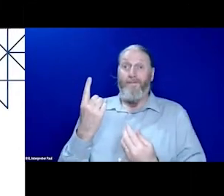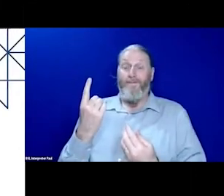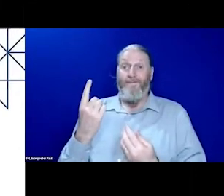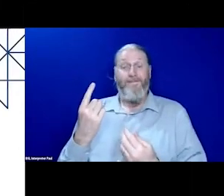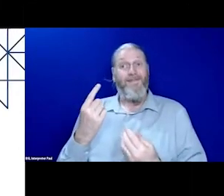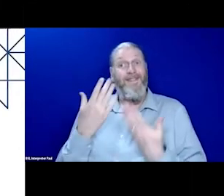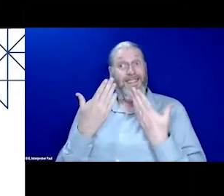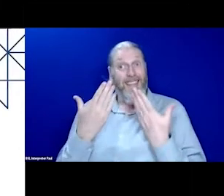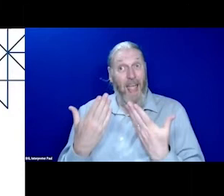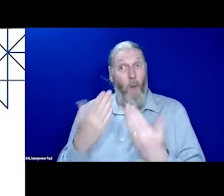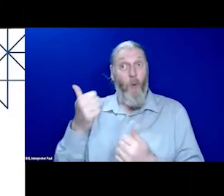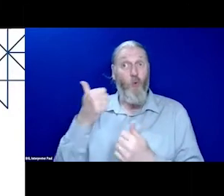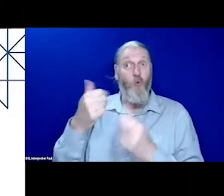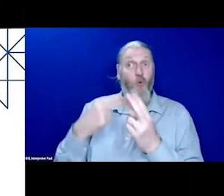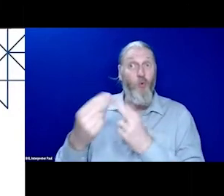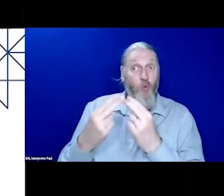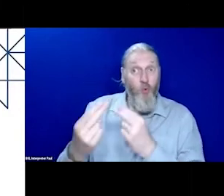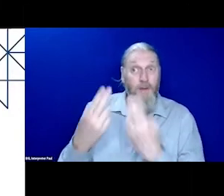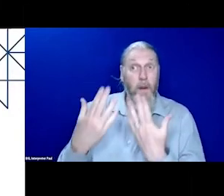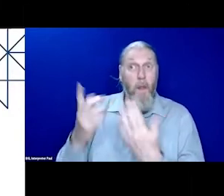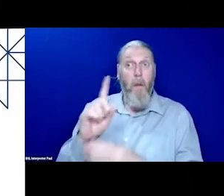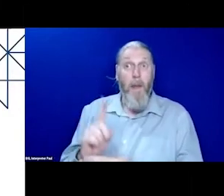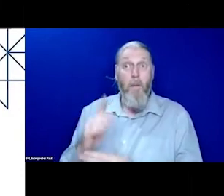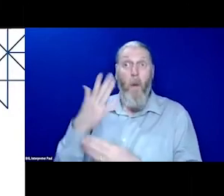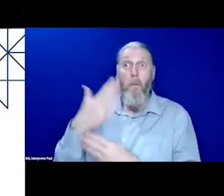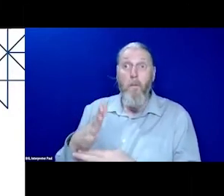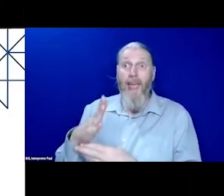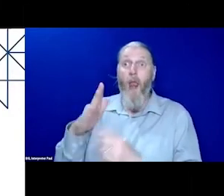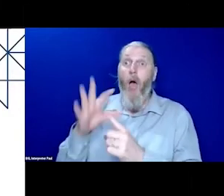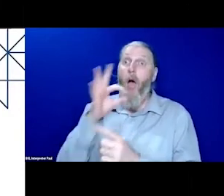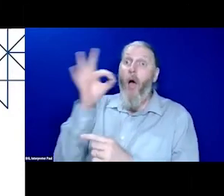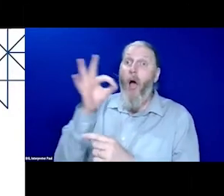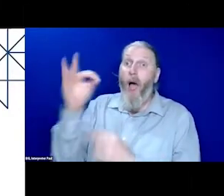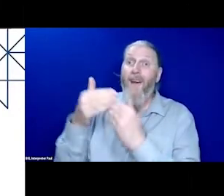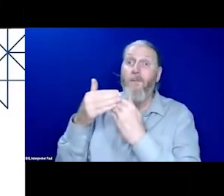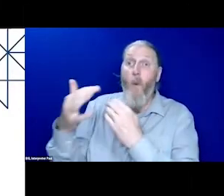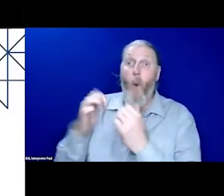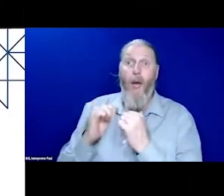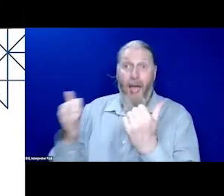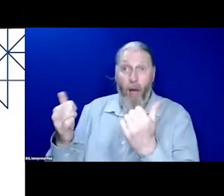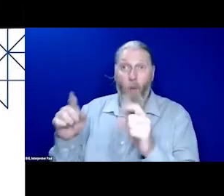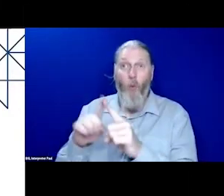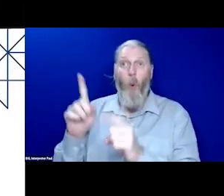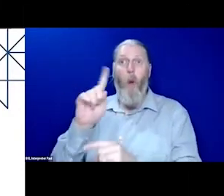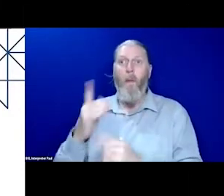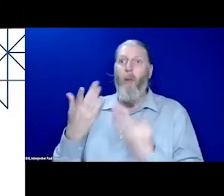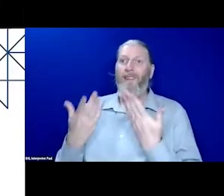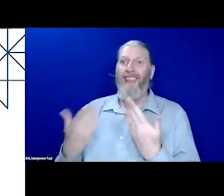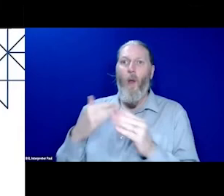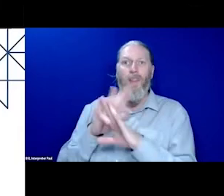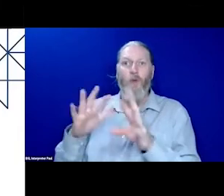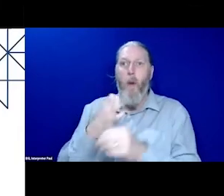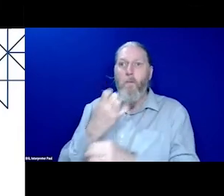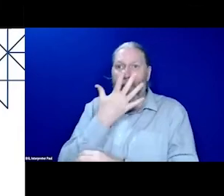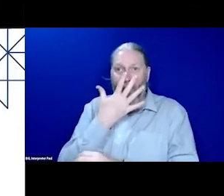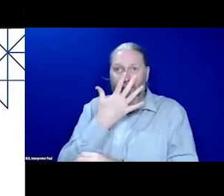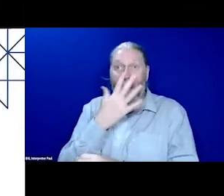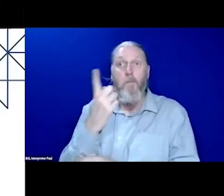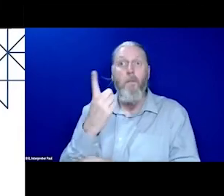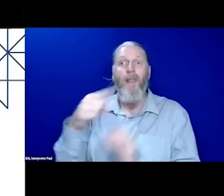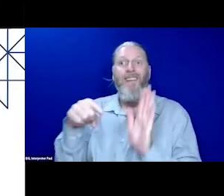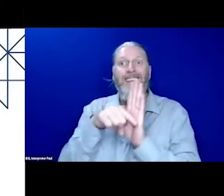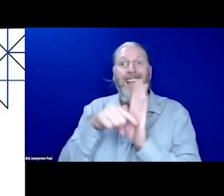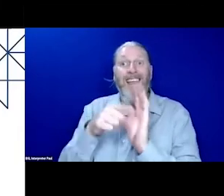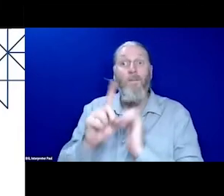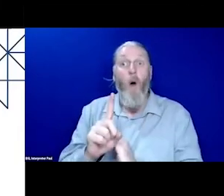of increased help seeking and reduced stigma, there's a massive treatment gap. And I'm sure all of you working in this space